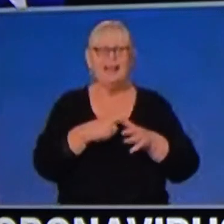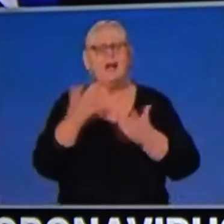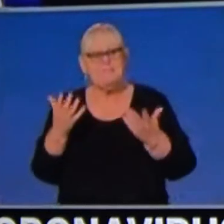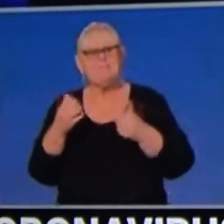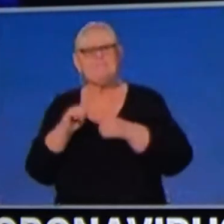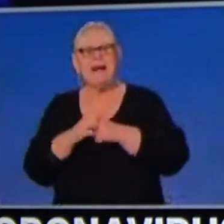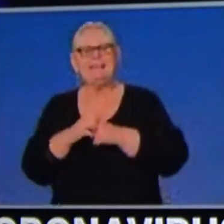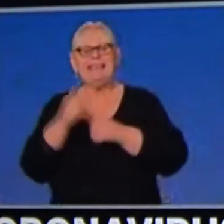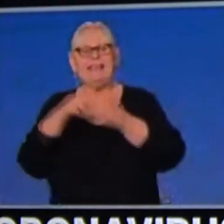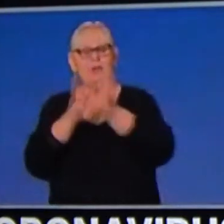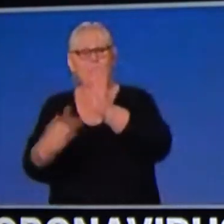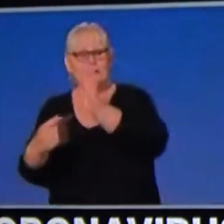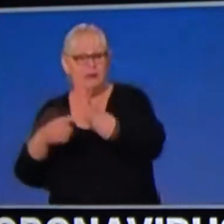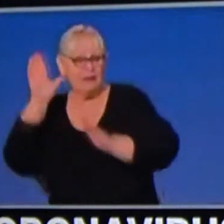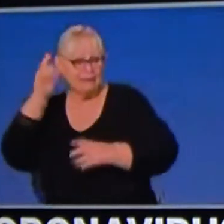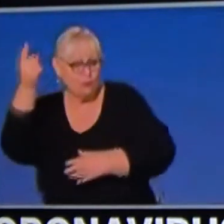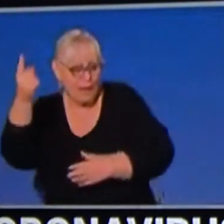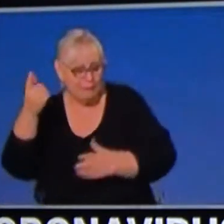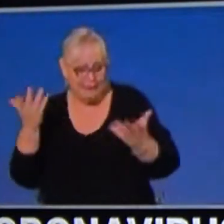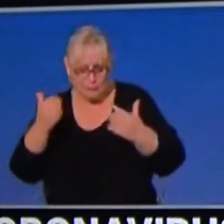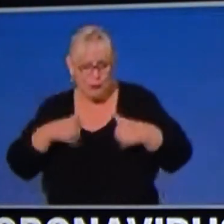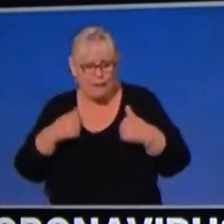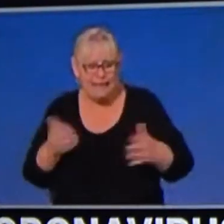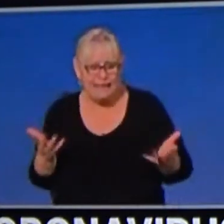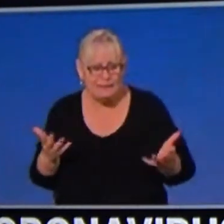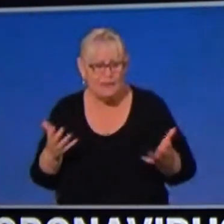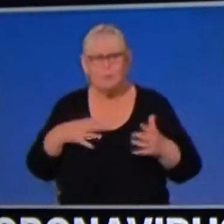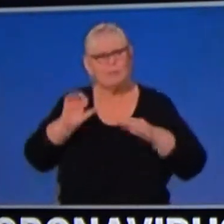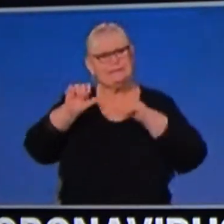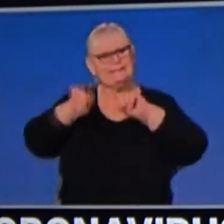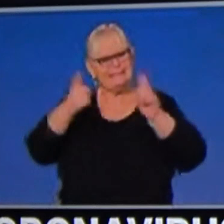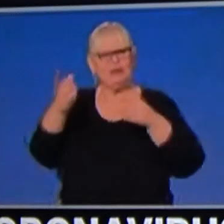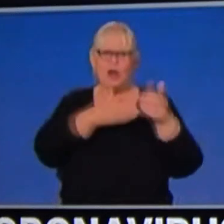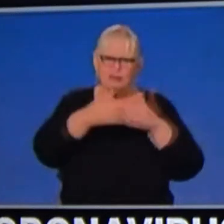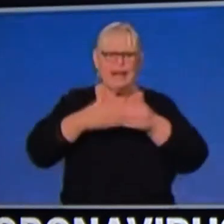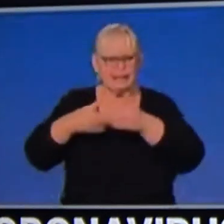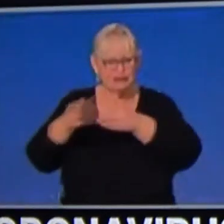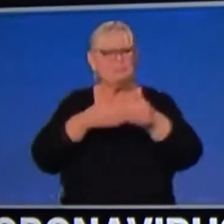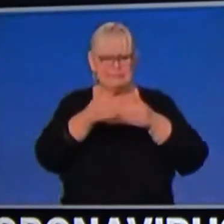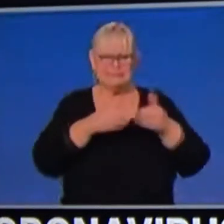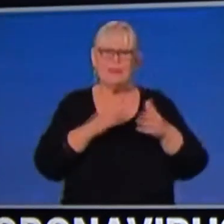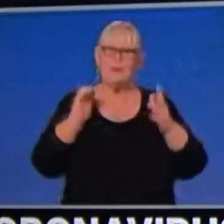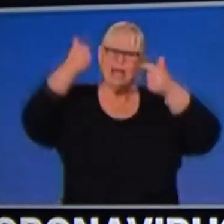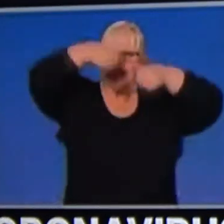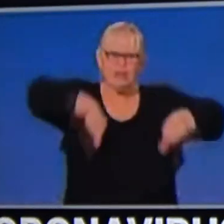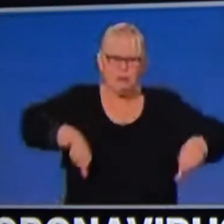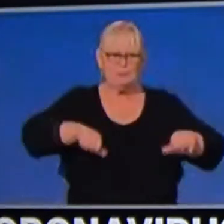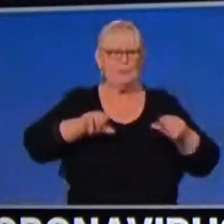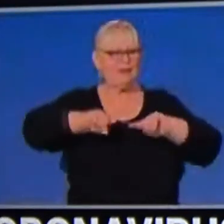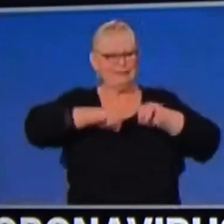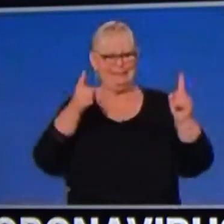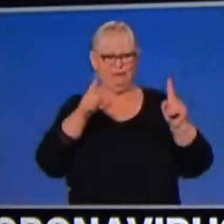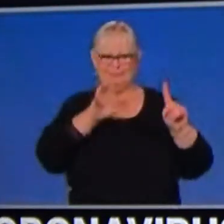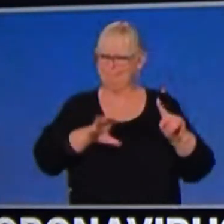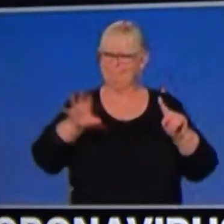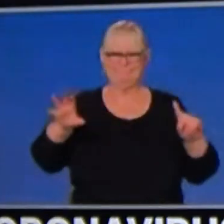it's what the Chief Minister there is saying, and they have their arrangements which are different again. I mean, we're a big enough country with very different geographic